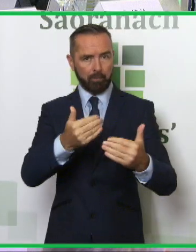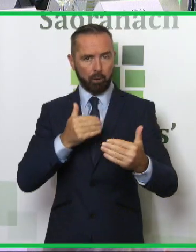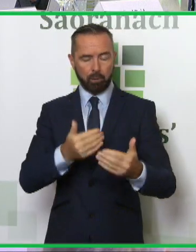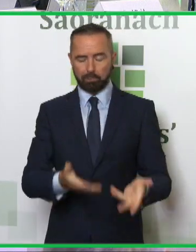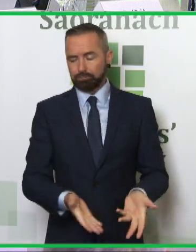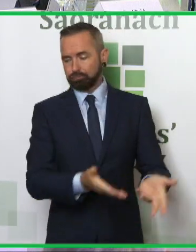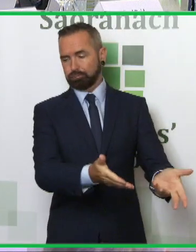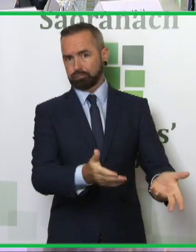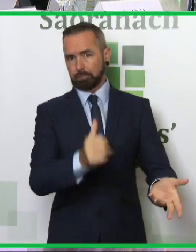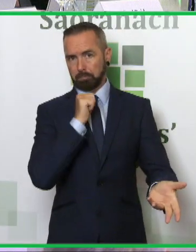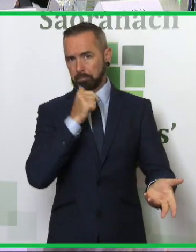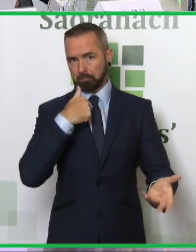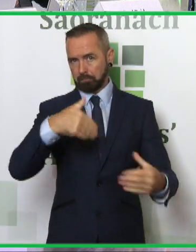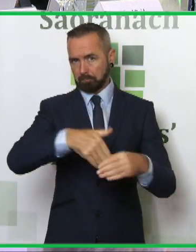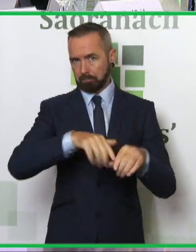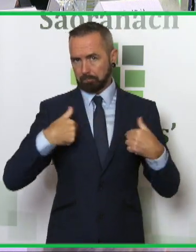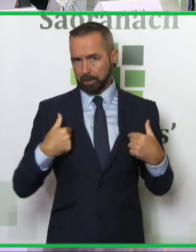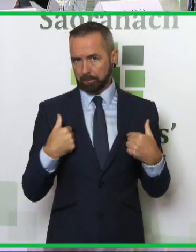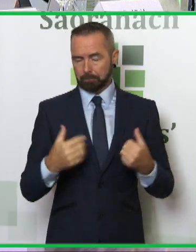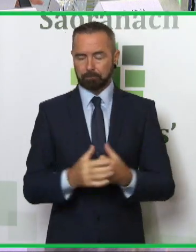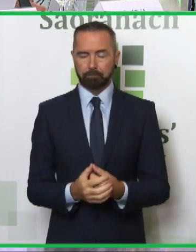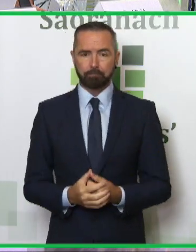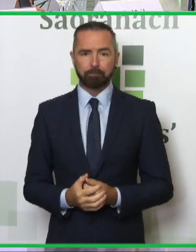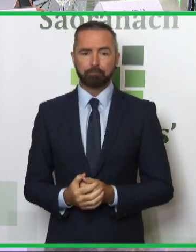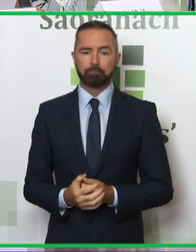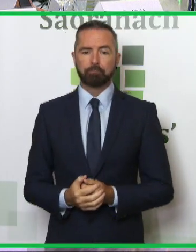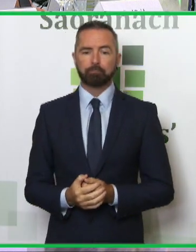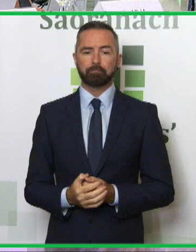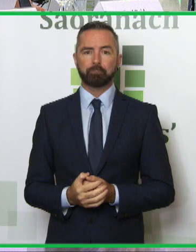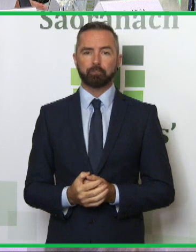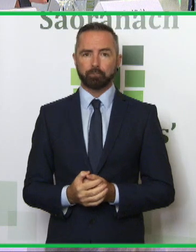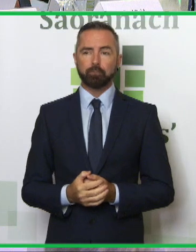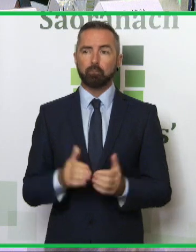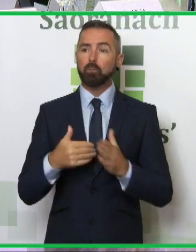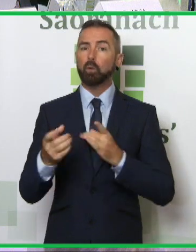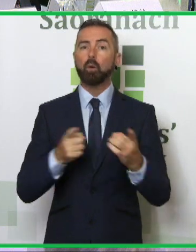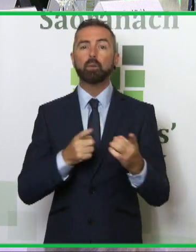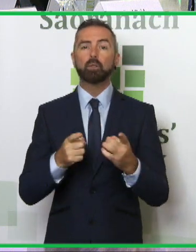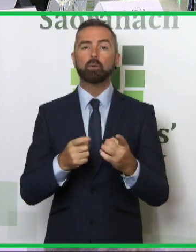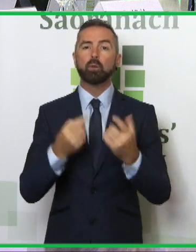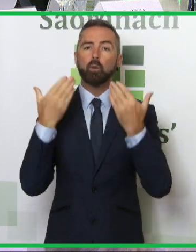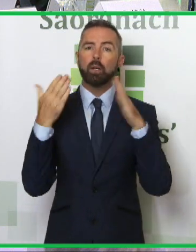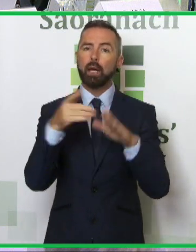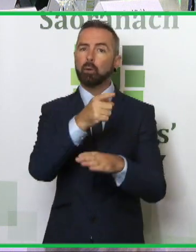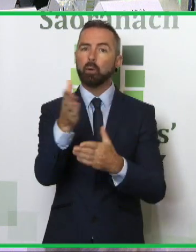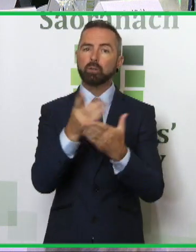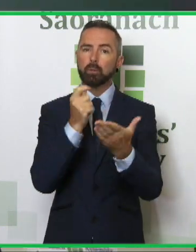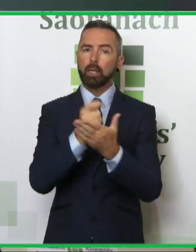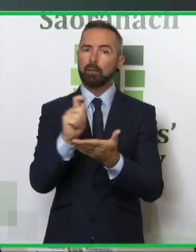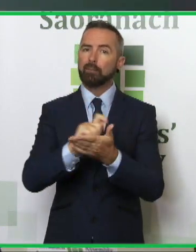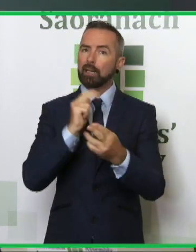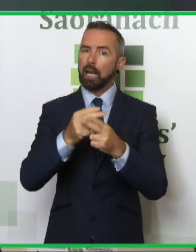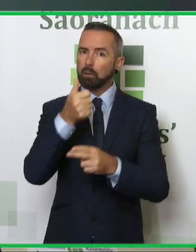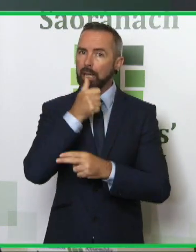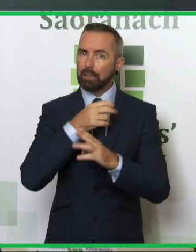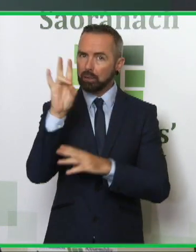outside my scope. What we will be doing, we will be giving you some time to fill out your answers to each question. In